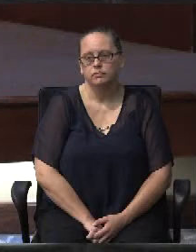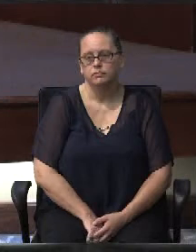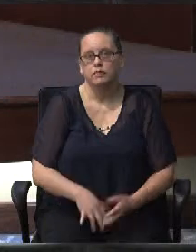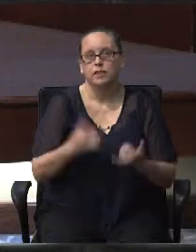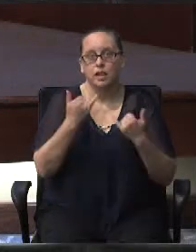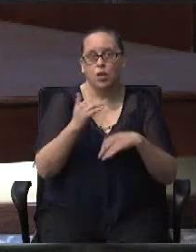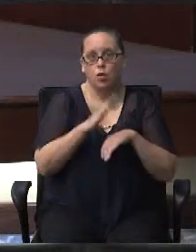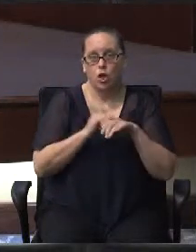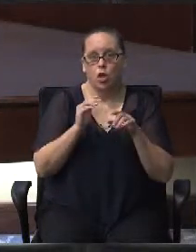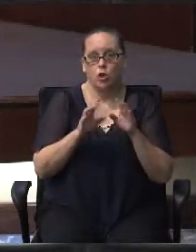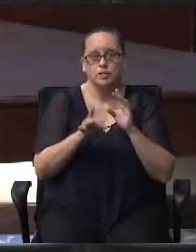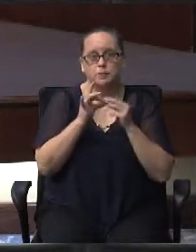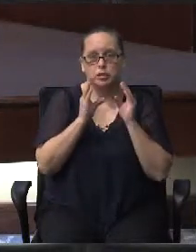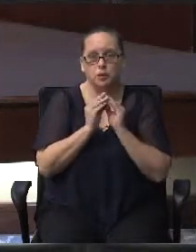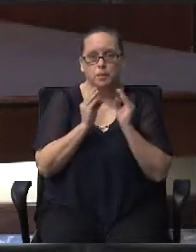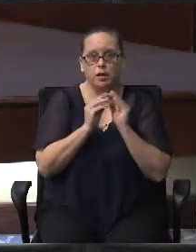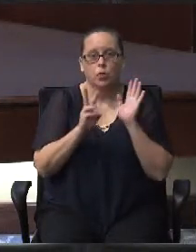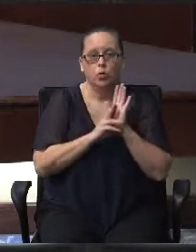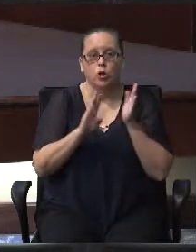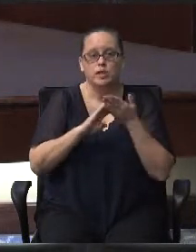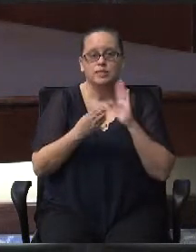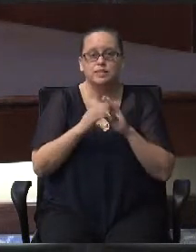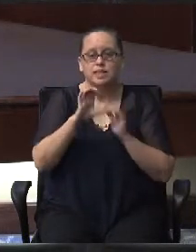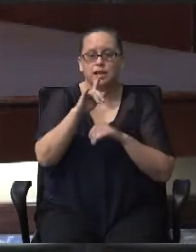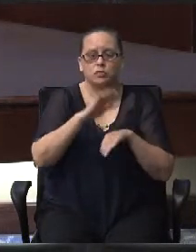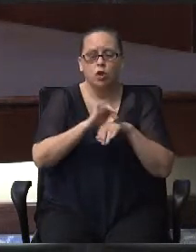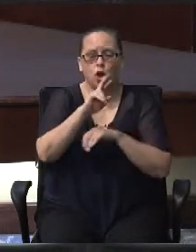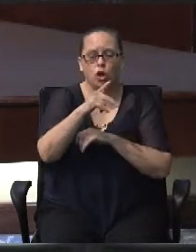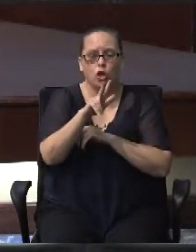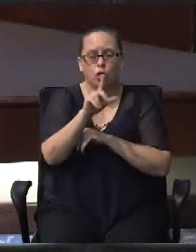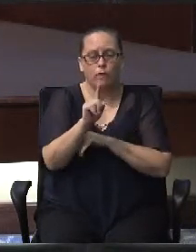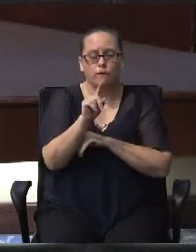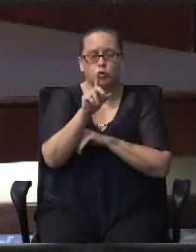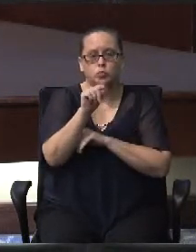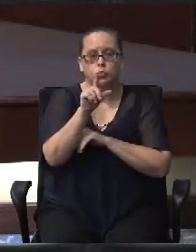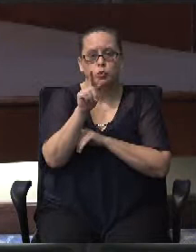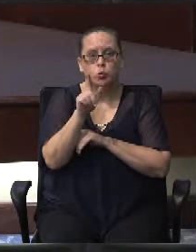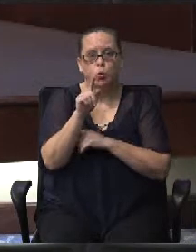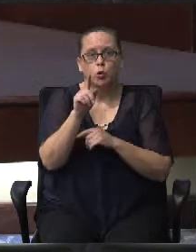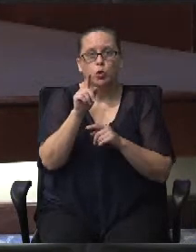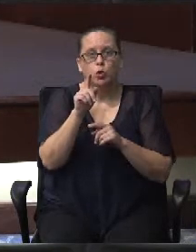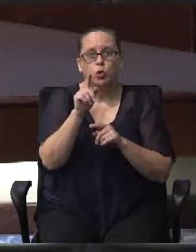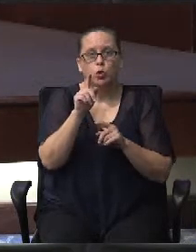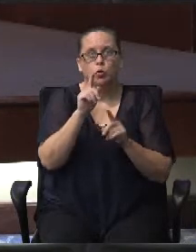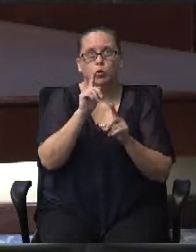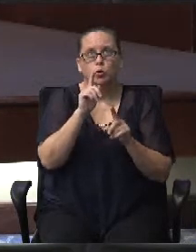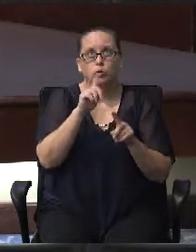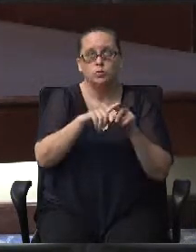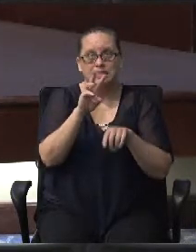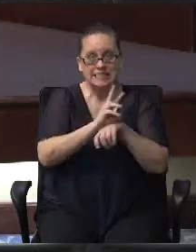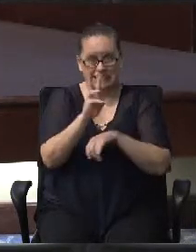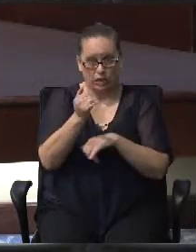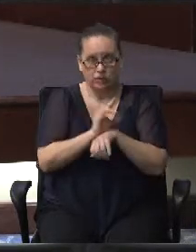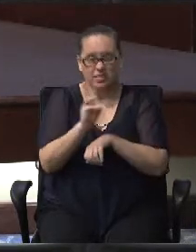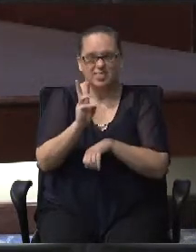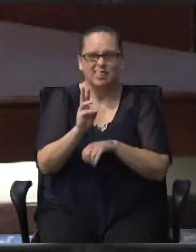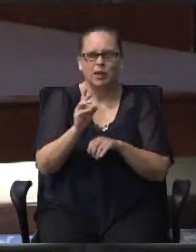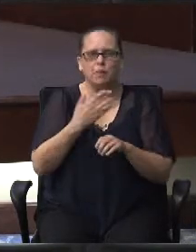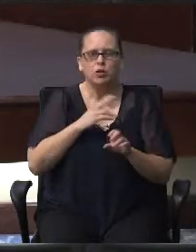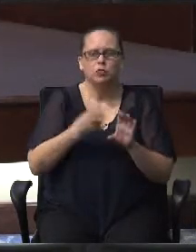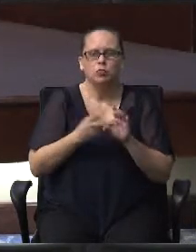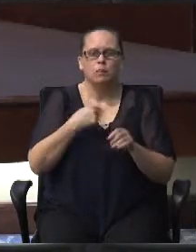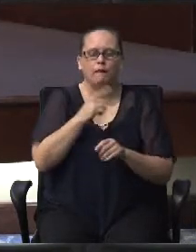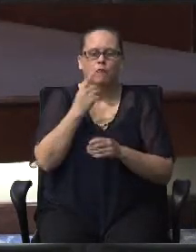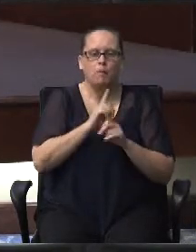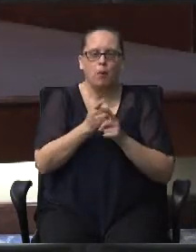We will now call the special meeting of the Waco City Council on August 31st, 2021 to order at 6 p.m. Please join me for a